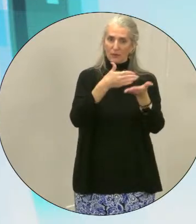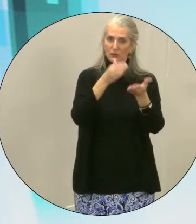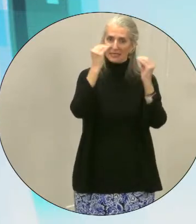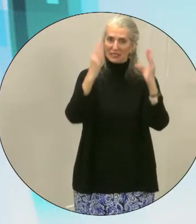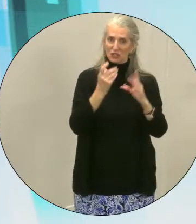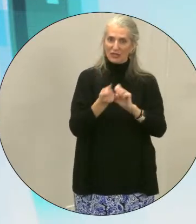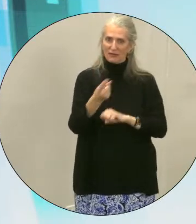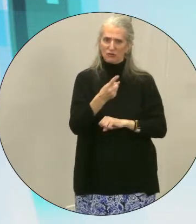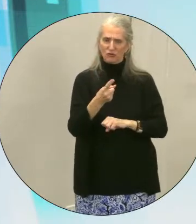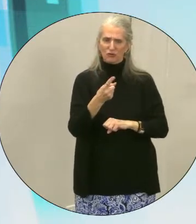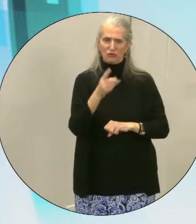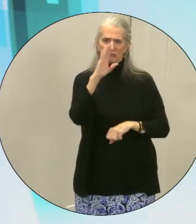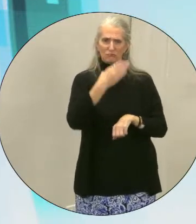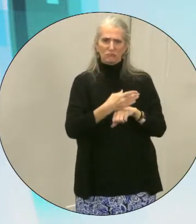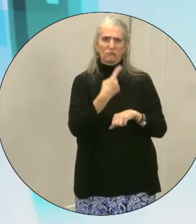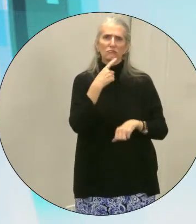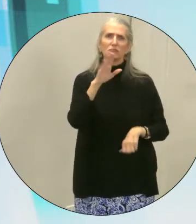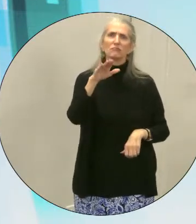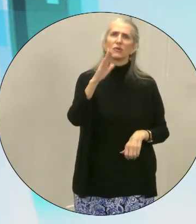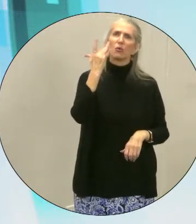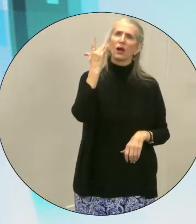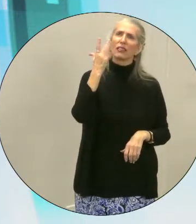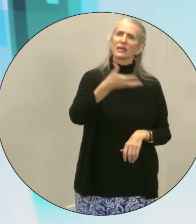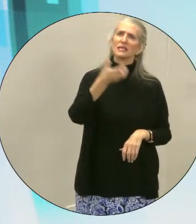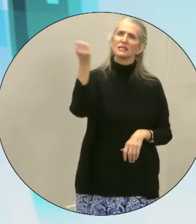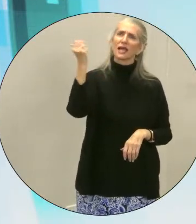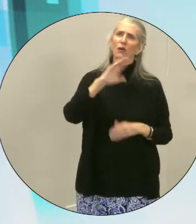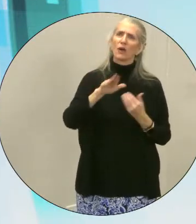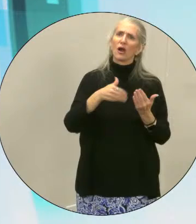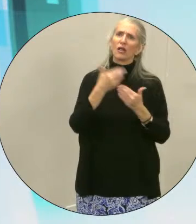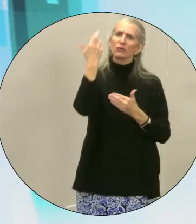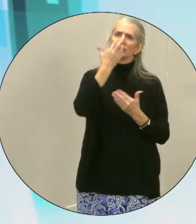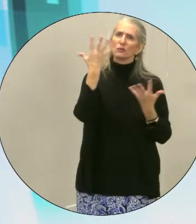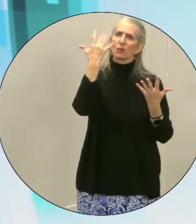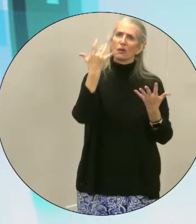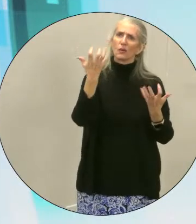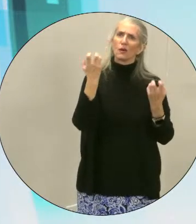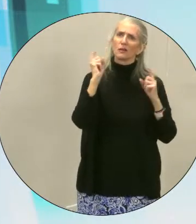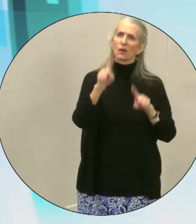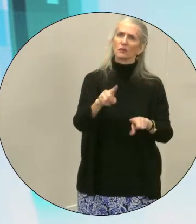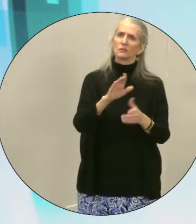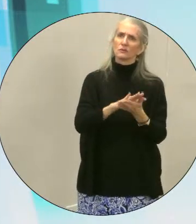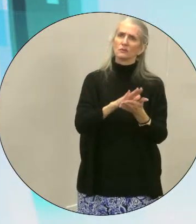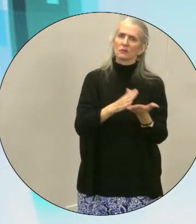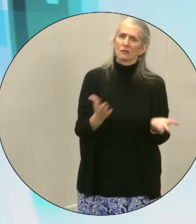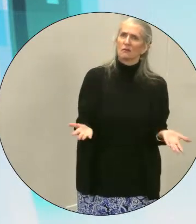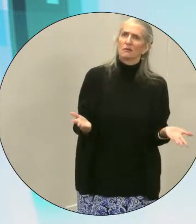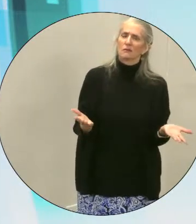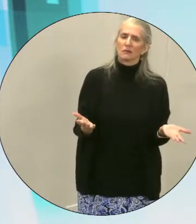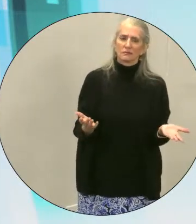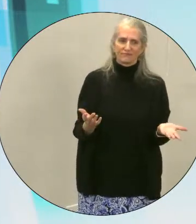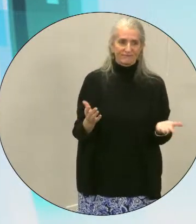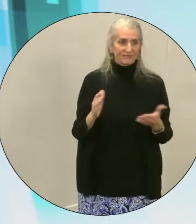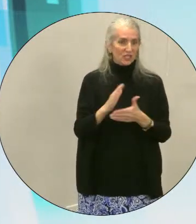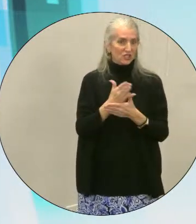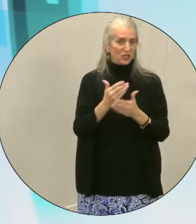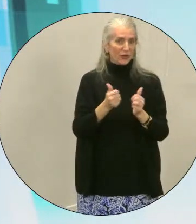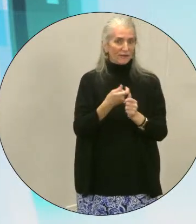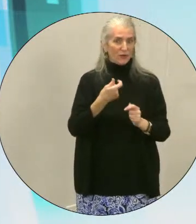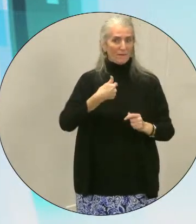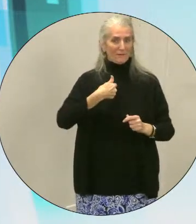year, he said, well, why are they going to take away the only reason why we want to go to school? Sharing from the parent